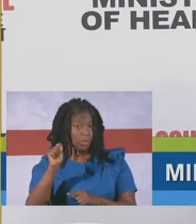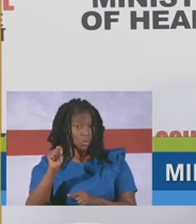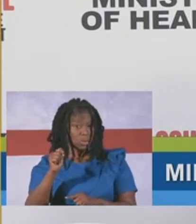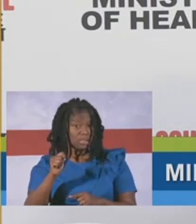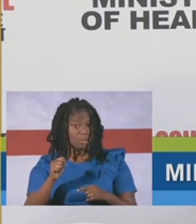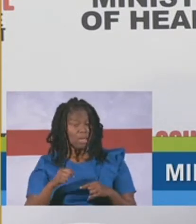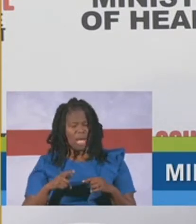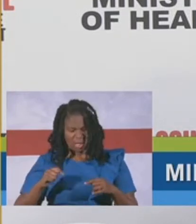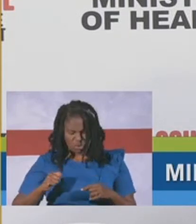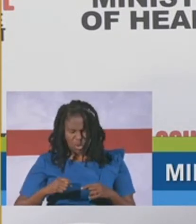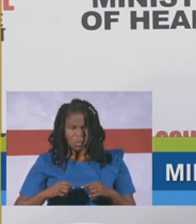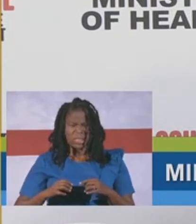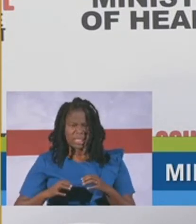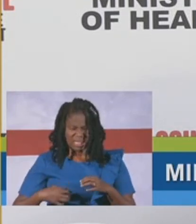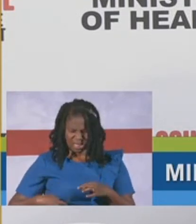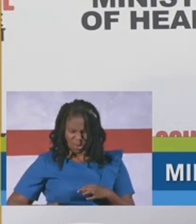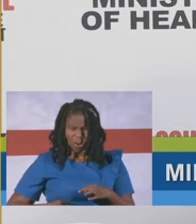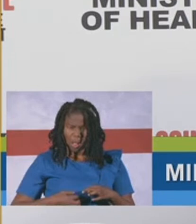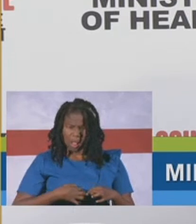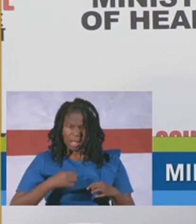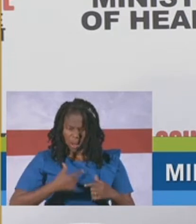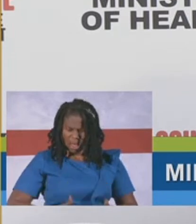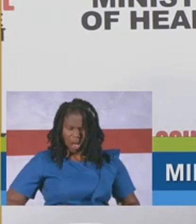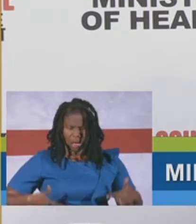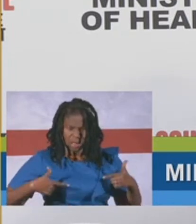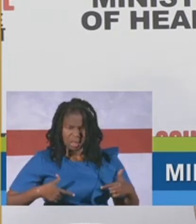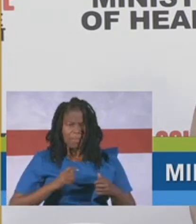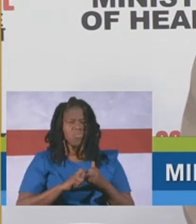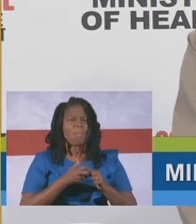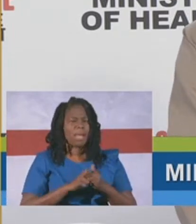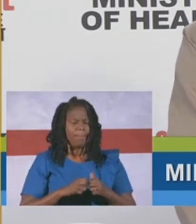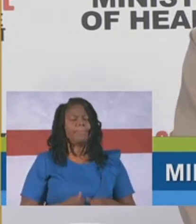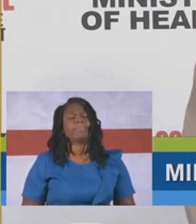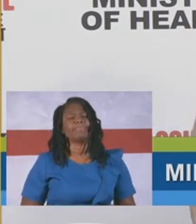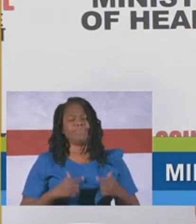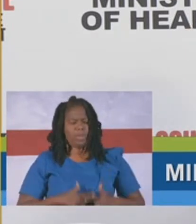Good morning, Minister Deyalsingh, Dr. Parashram, CMO,